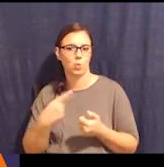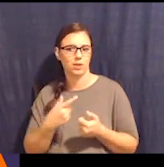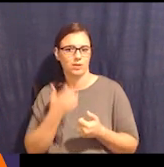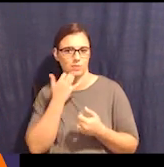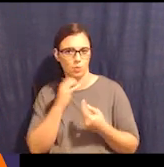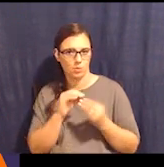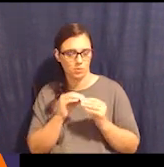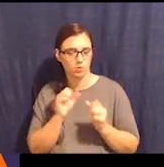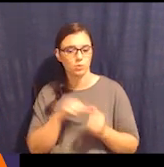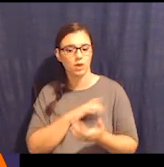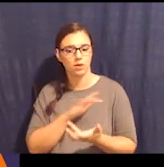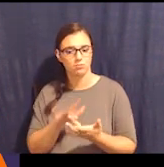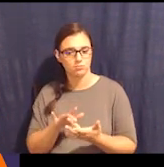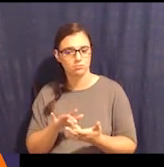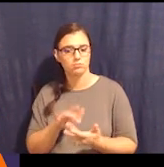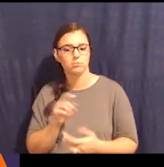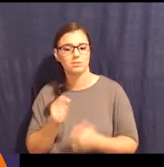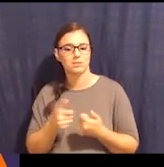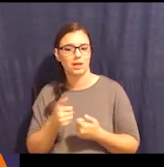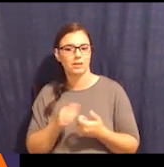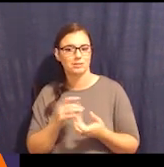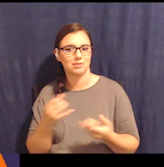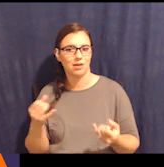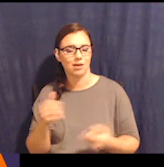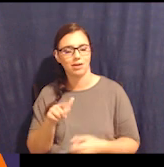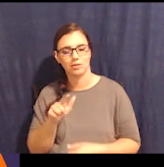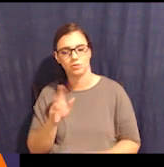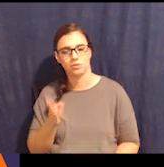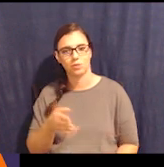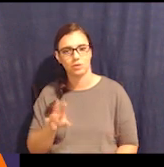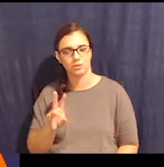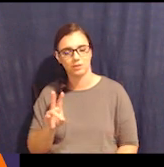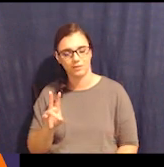hours a day, 7 days a week by texting to